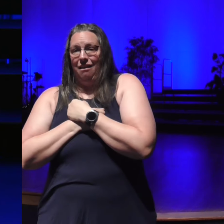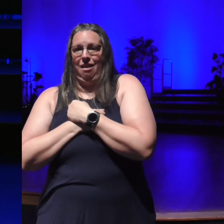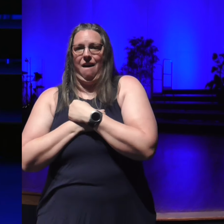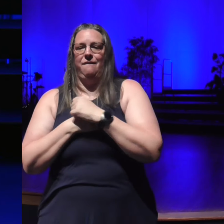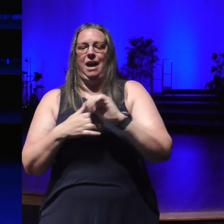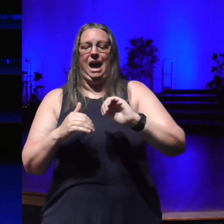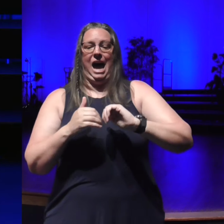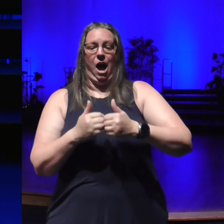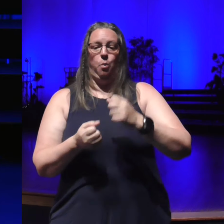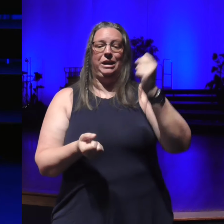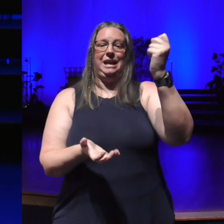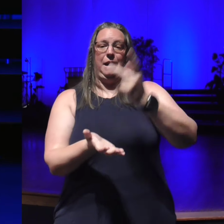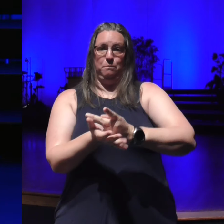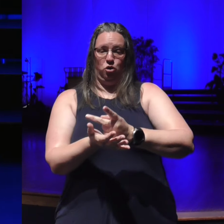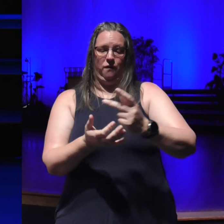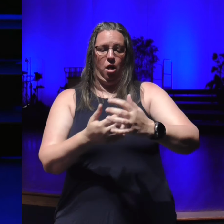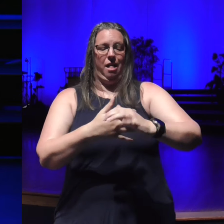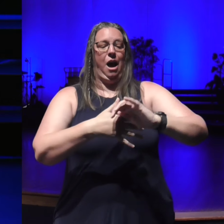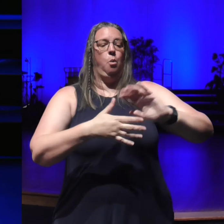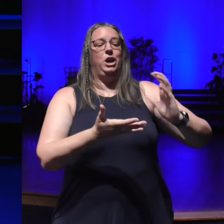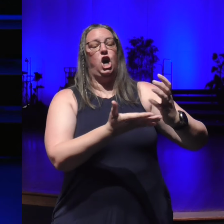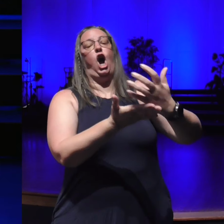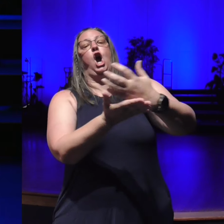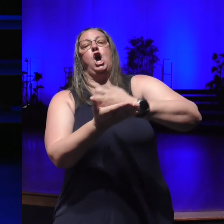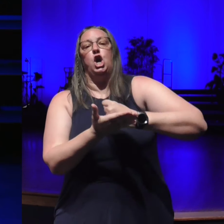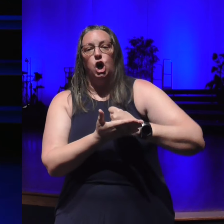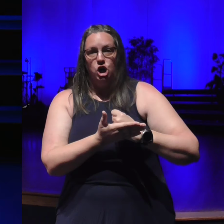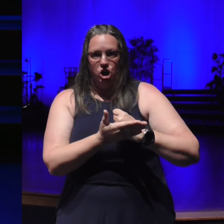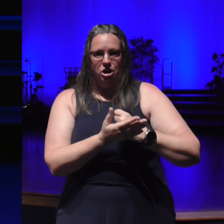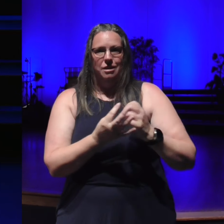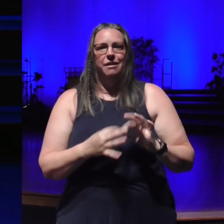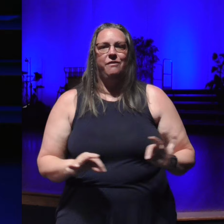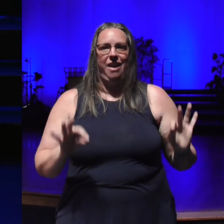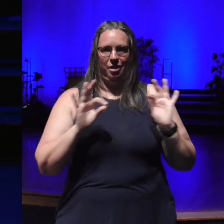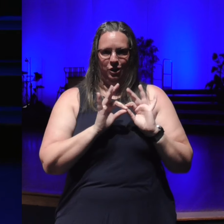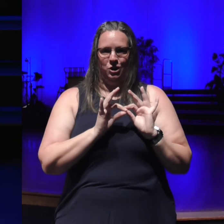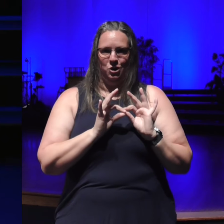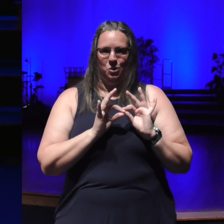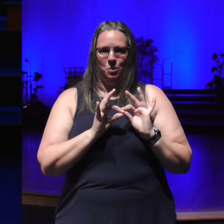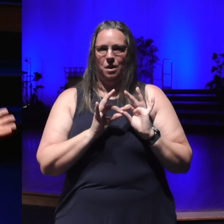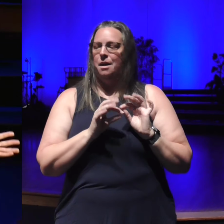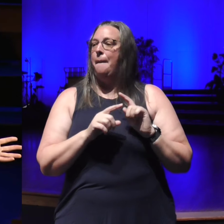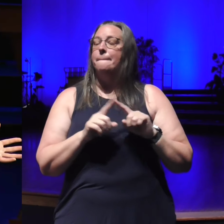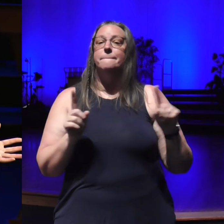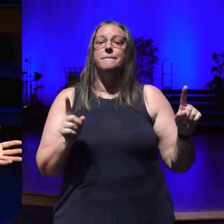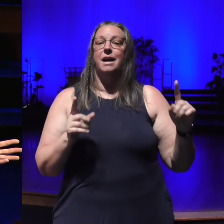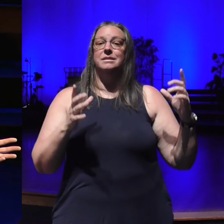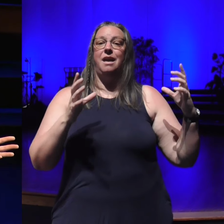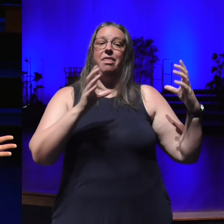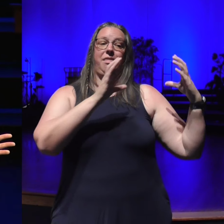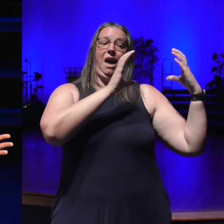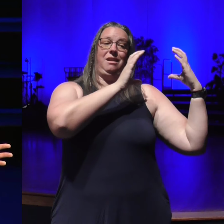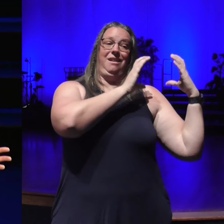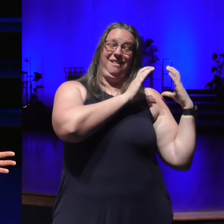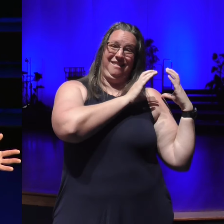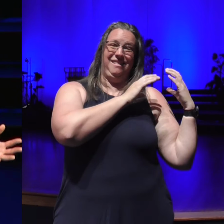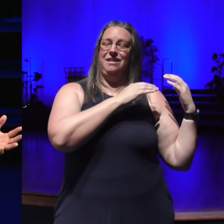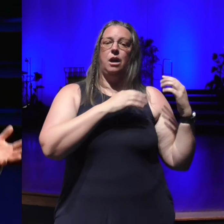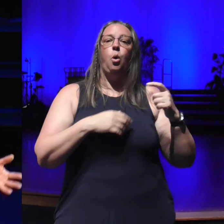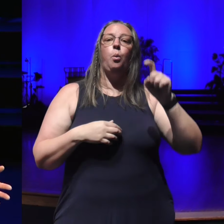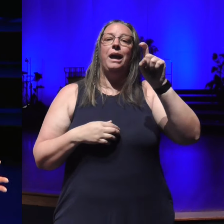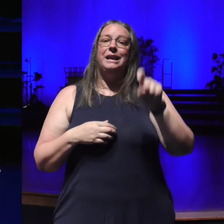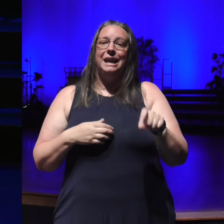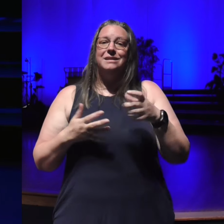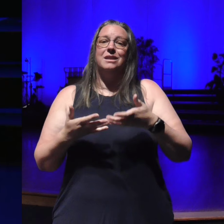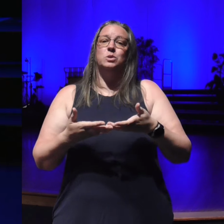earn our worthiness. But we don't realize in the very carrying is the inability to open our arms and embrace